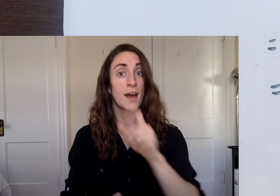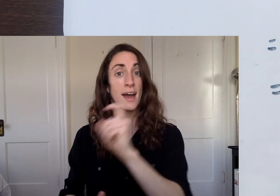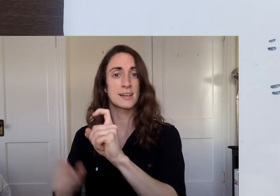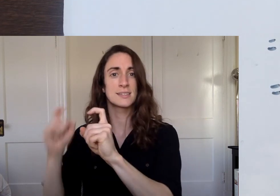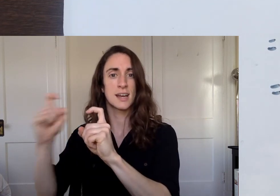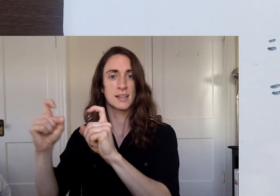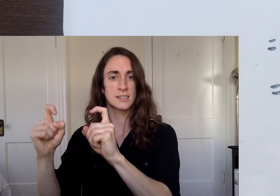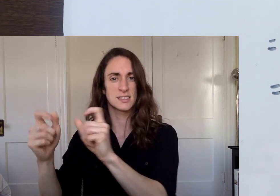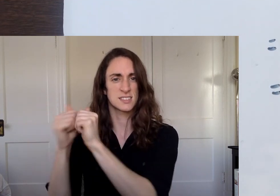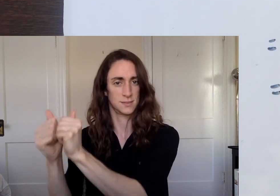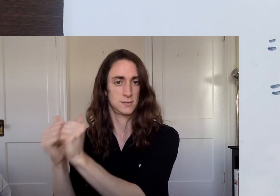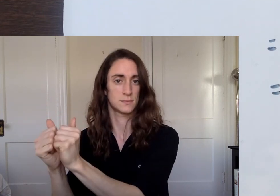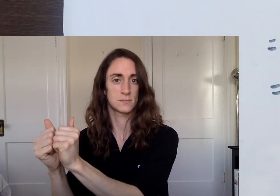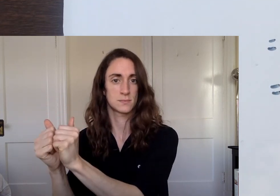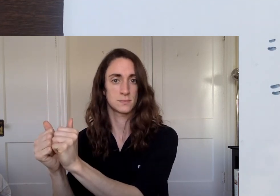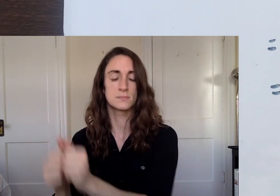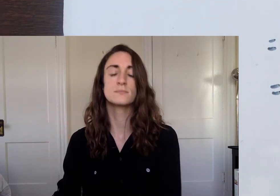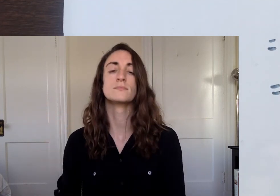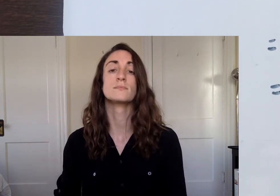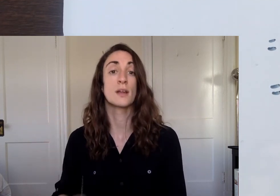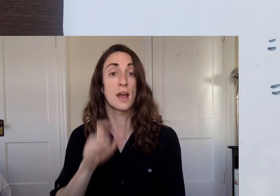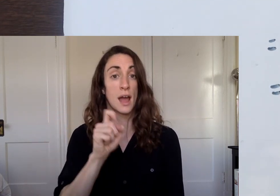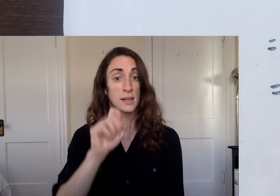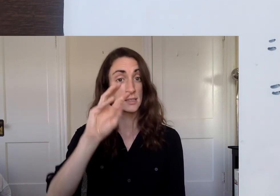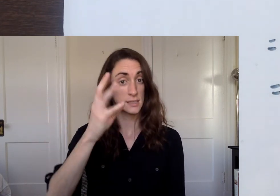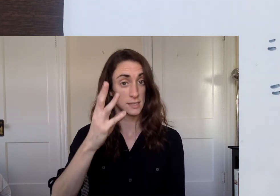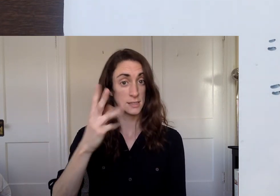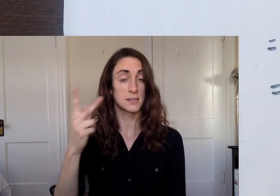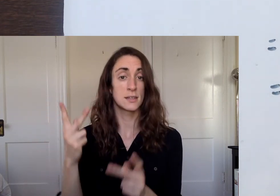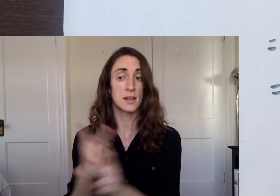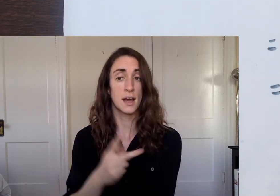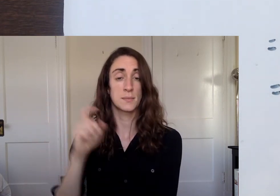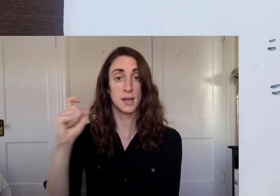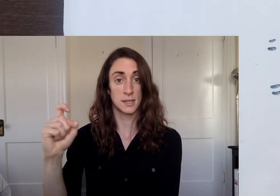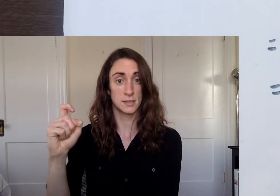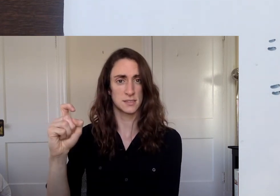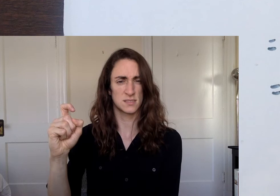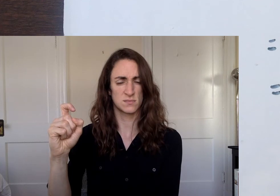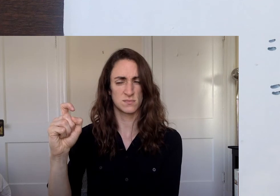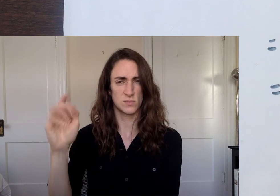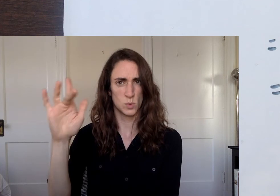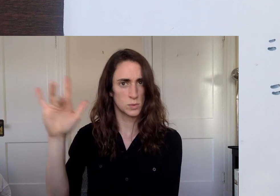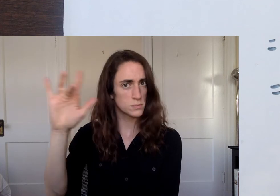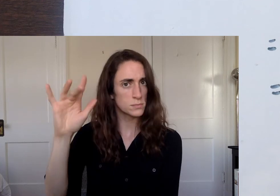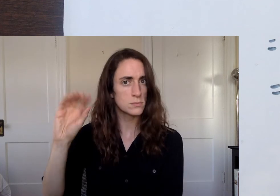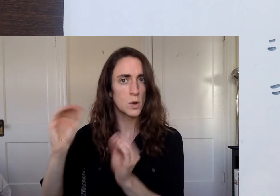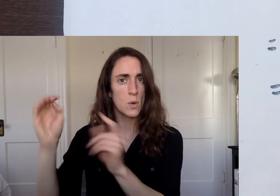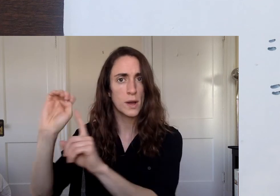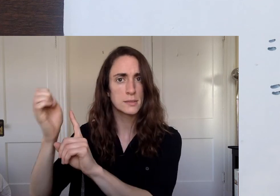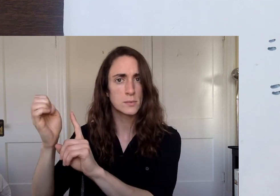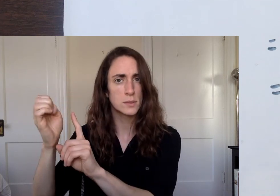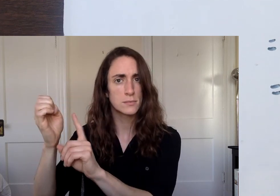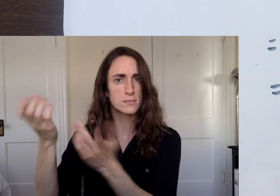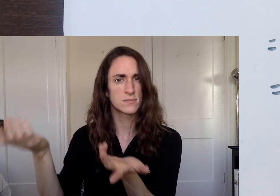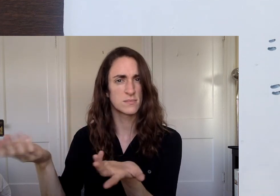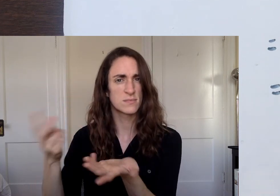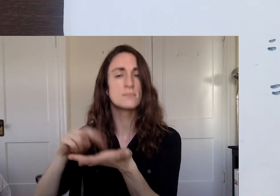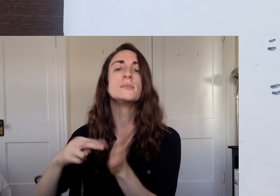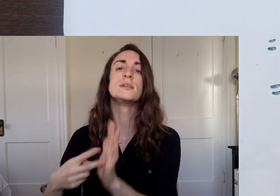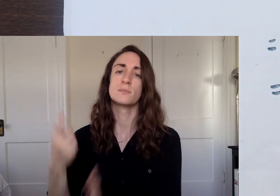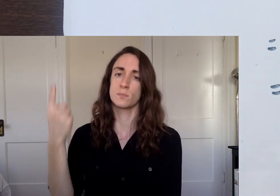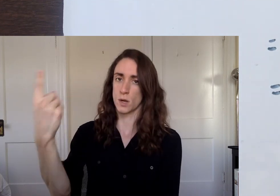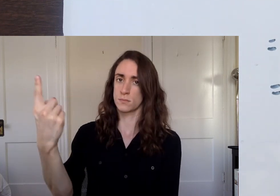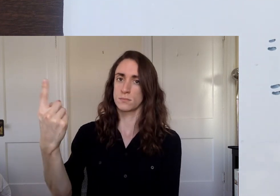6th times x to deal with. But notice there's no exponent on that last term x. That means x to the 1. It's just